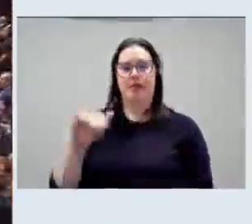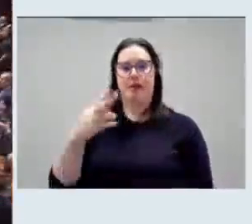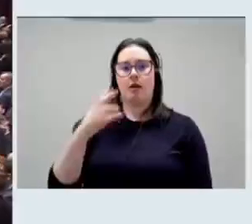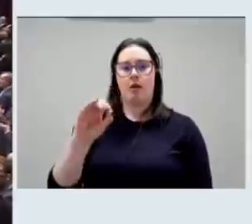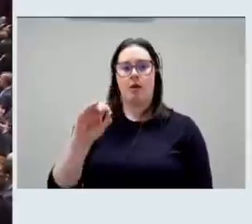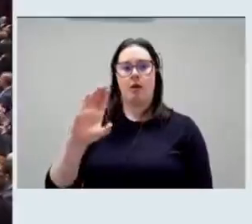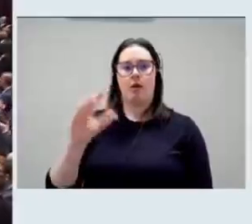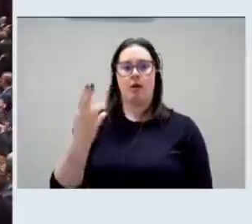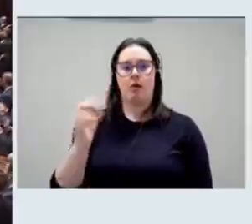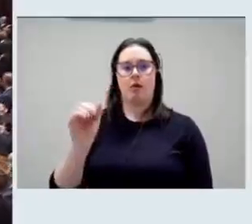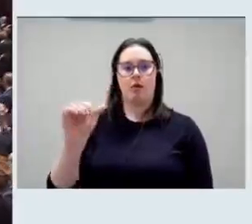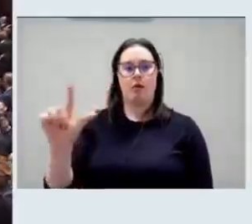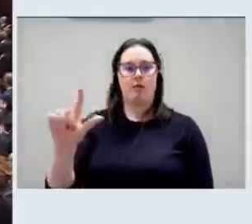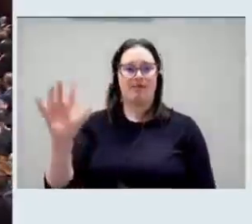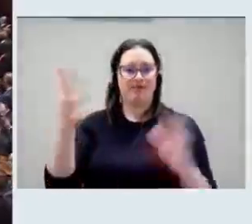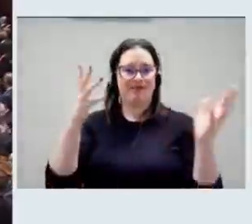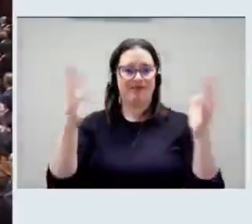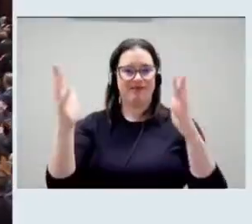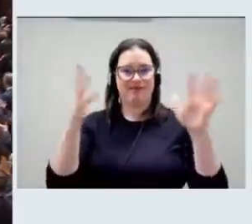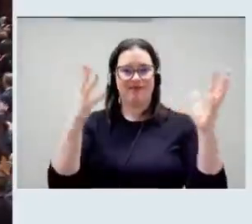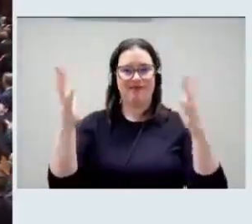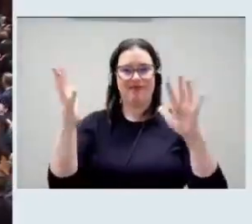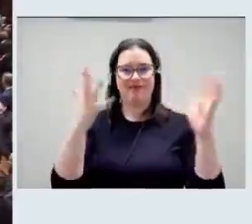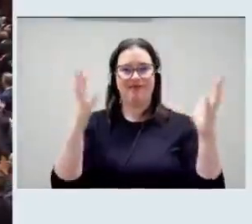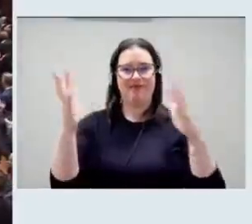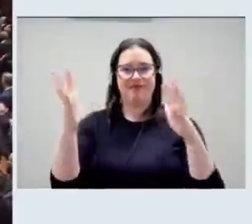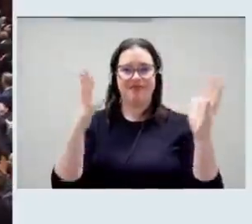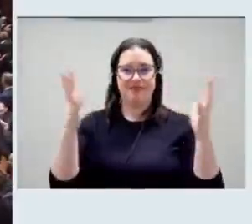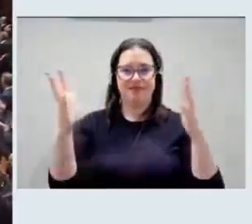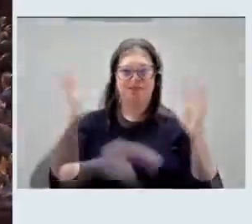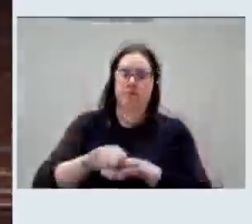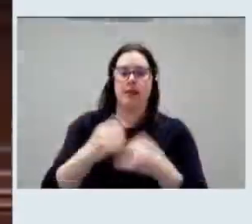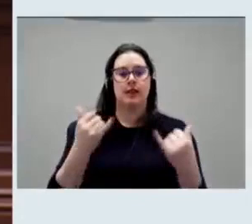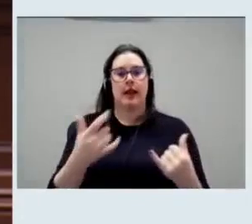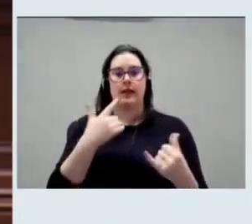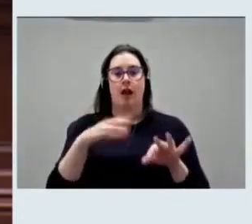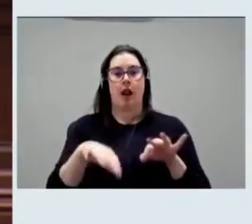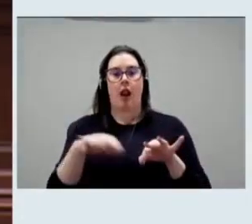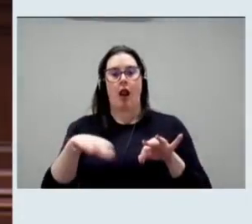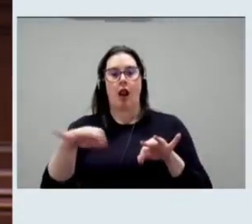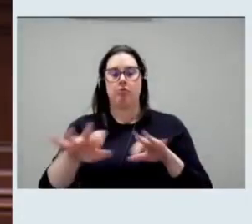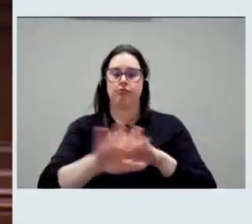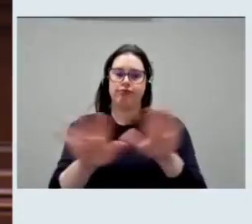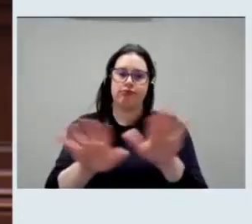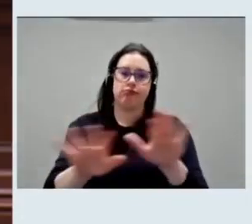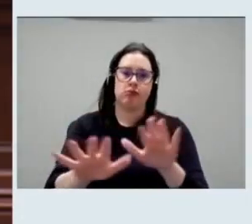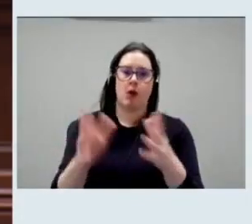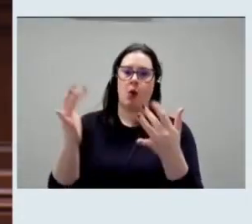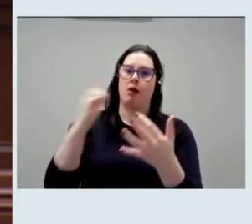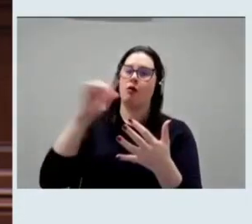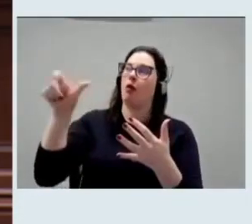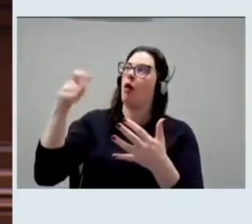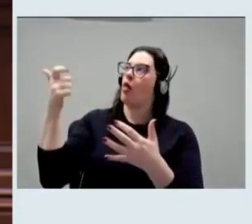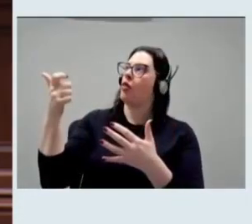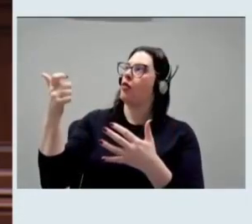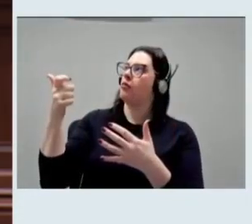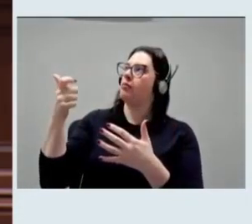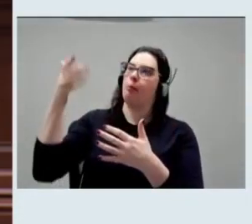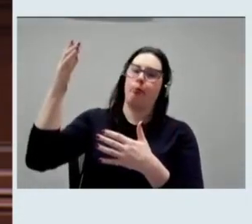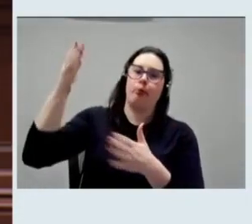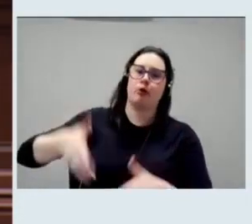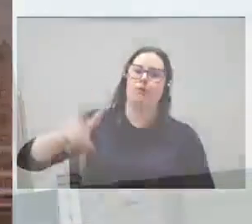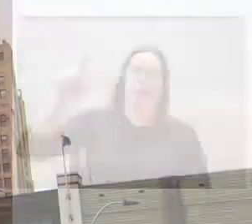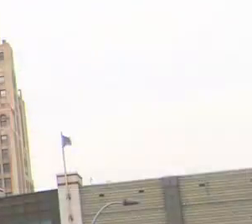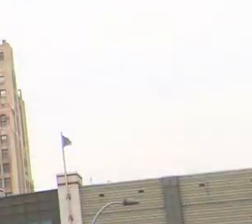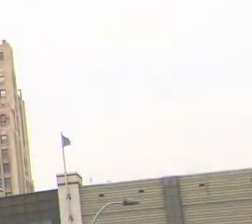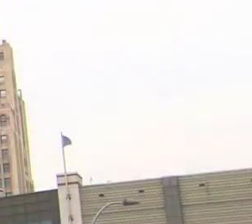housing, was at the core of New York Governor Kathy Hochul's State of the State address Tuesday. No more waiting for someone else to fix this problem. Housing is a